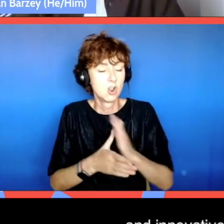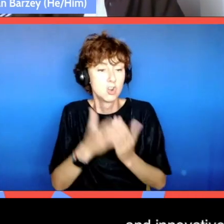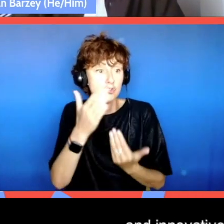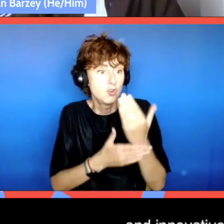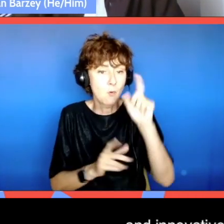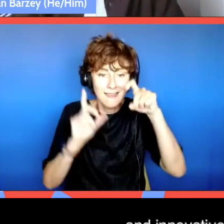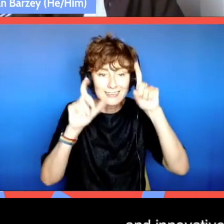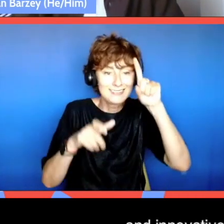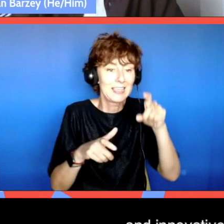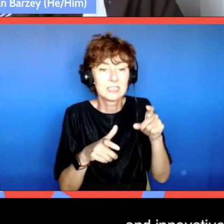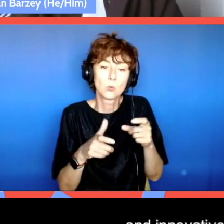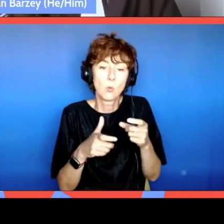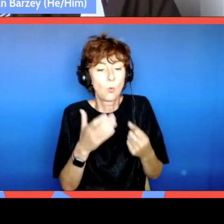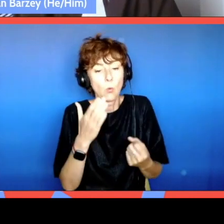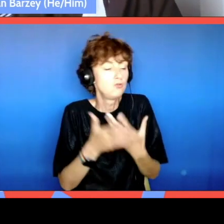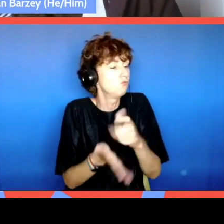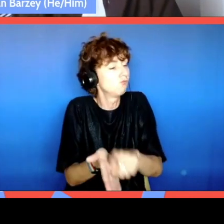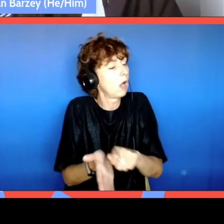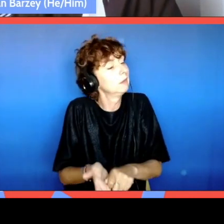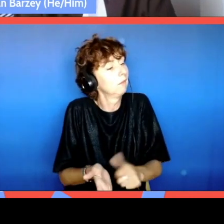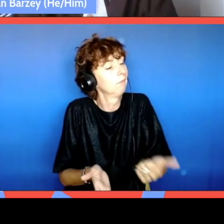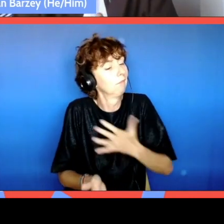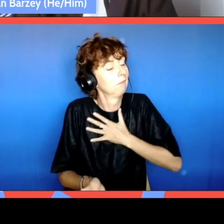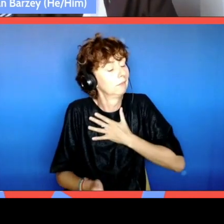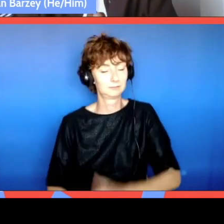innovative ideas to the magazine.